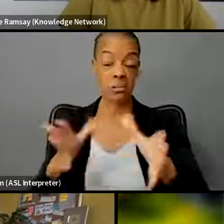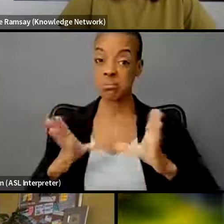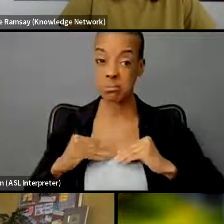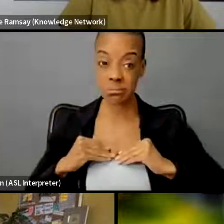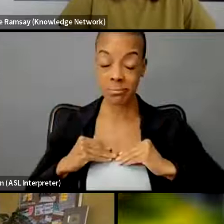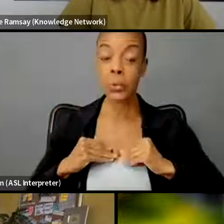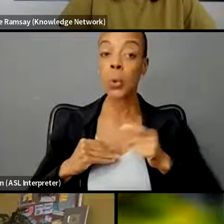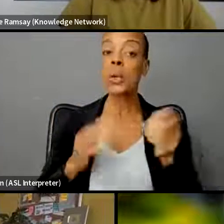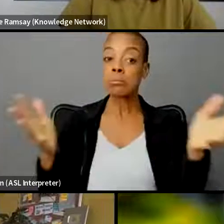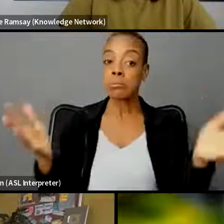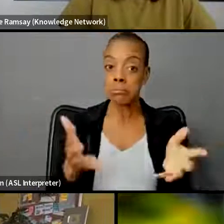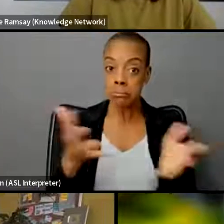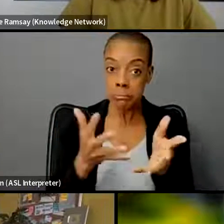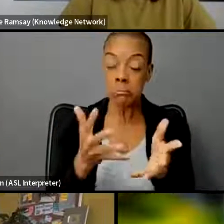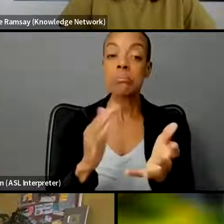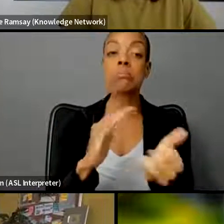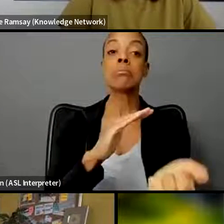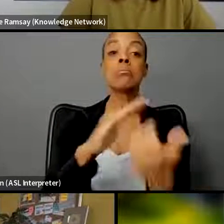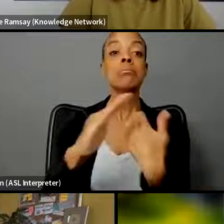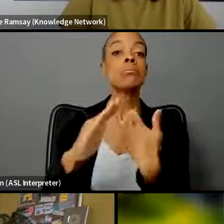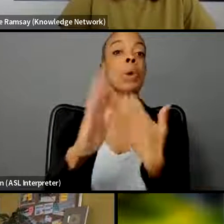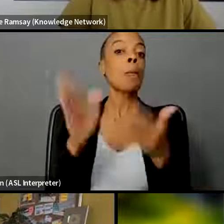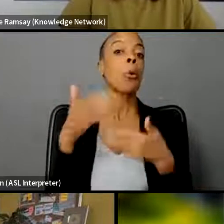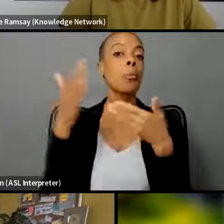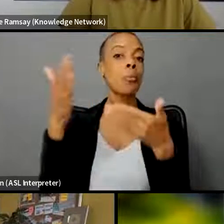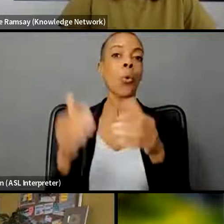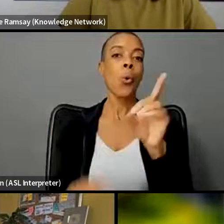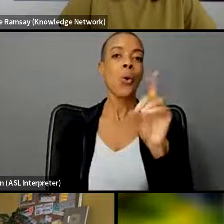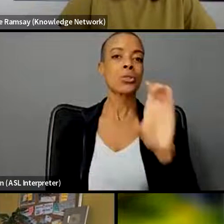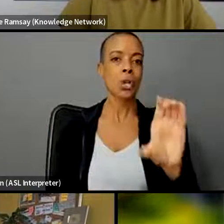to submit their proposals to our doc submissions email, which is just